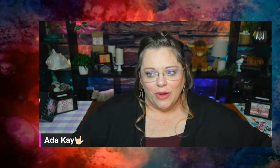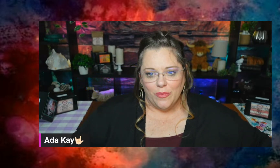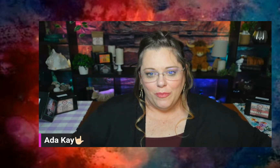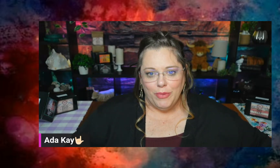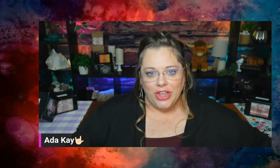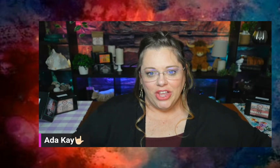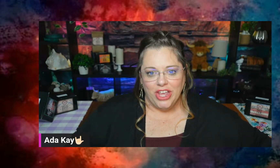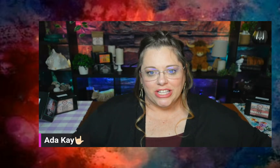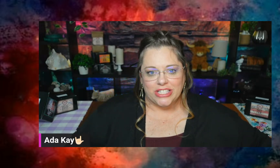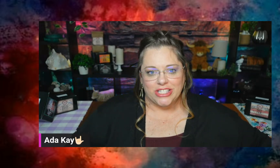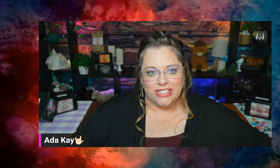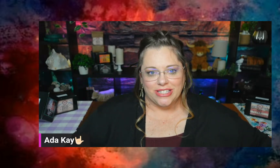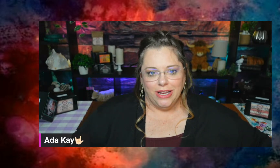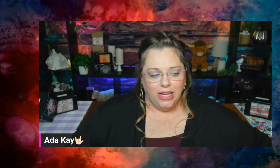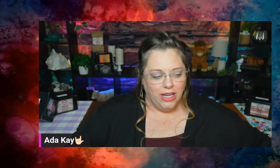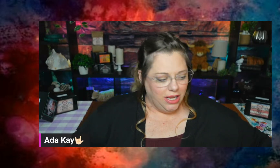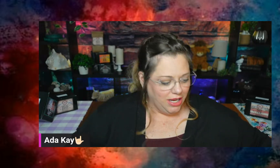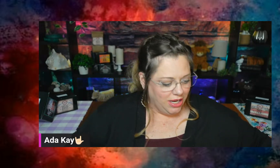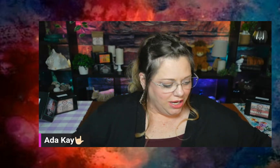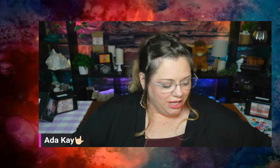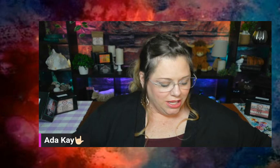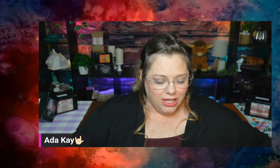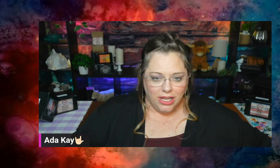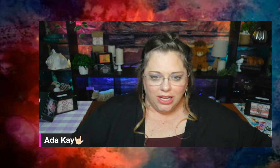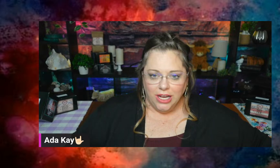Oh, I'm pissed.